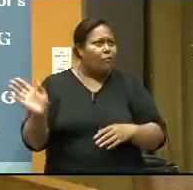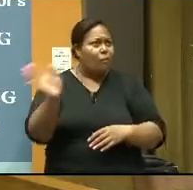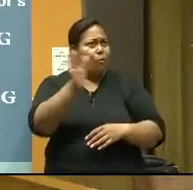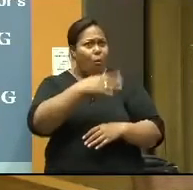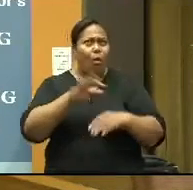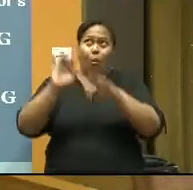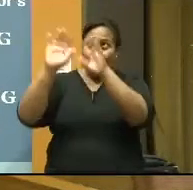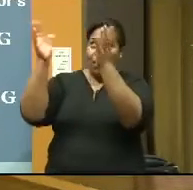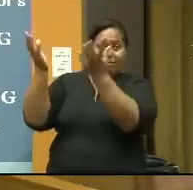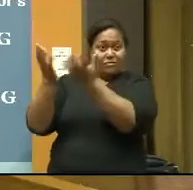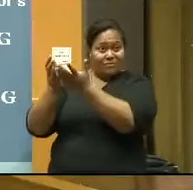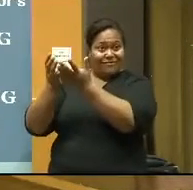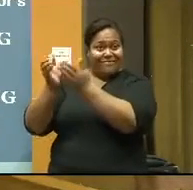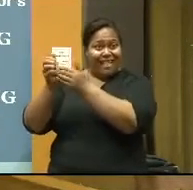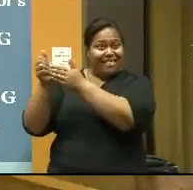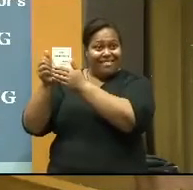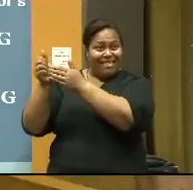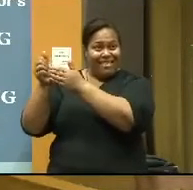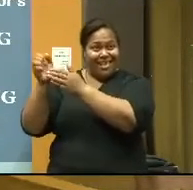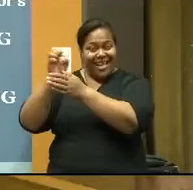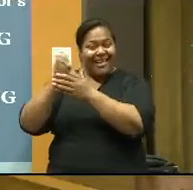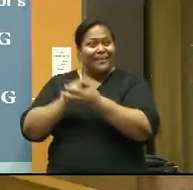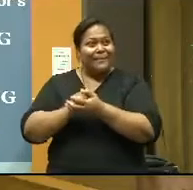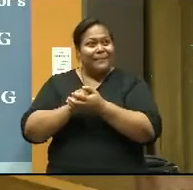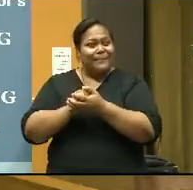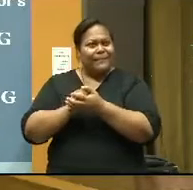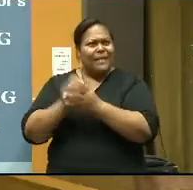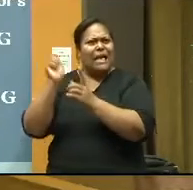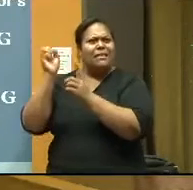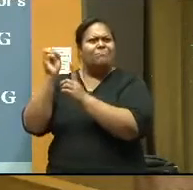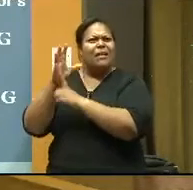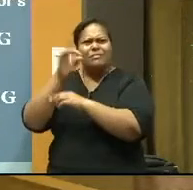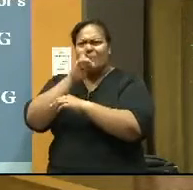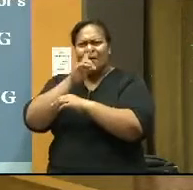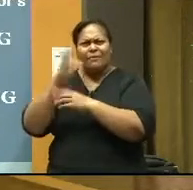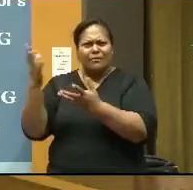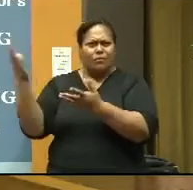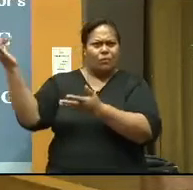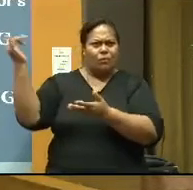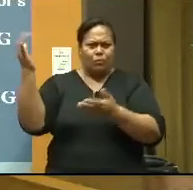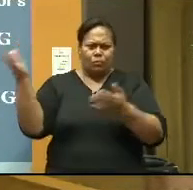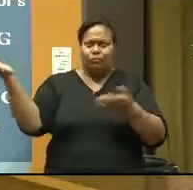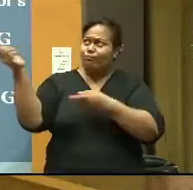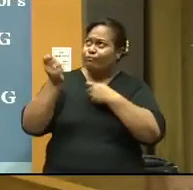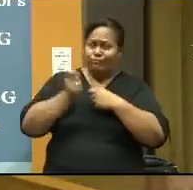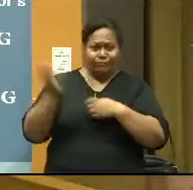of the world's leading experts in the various aspects of our learning and